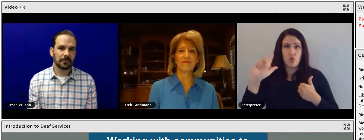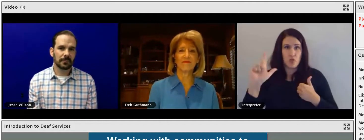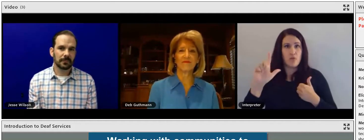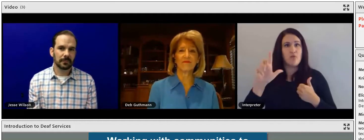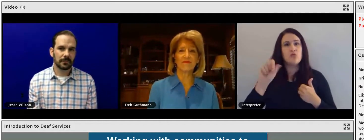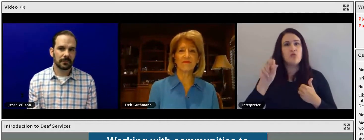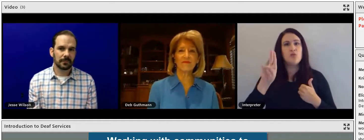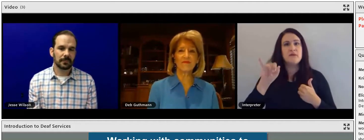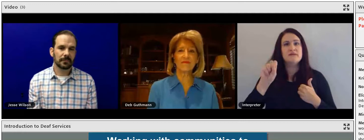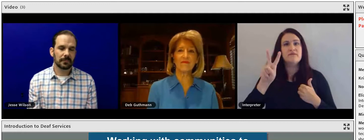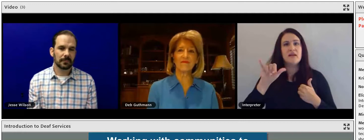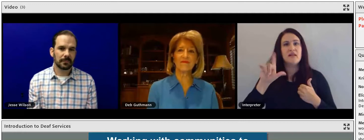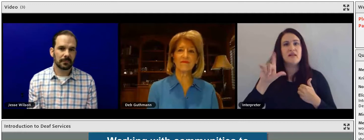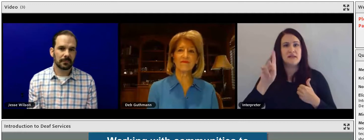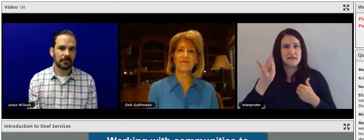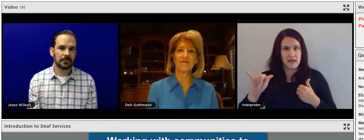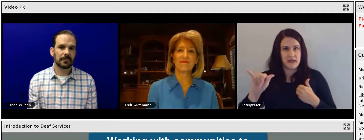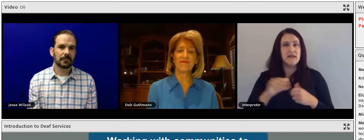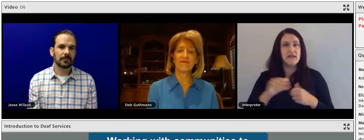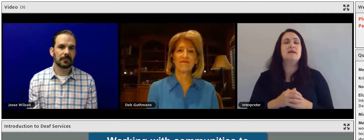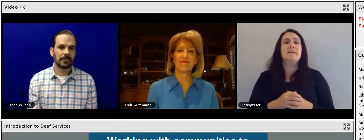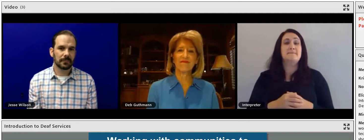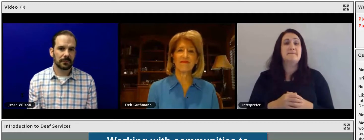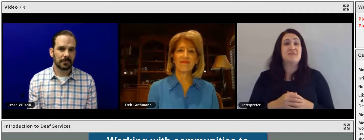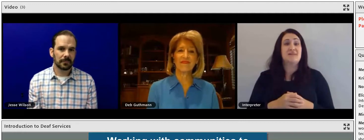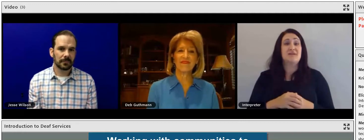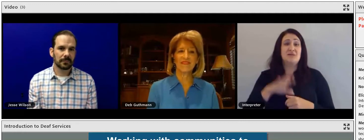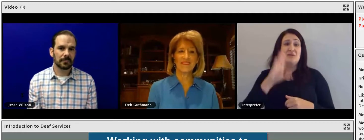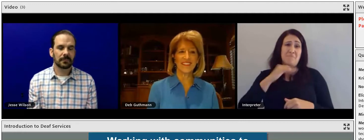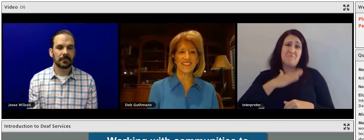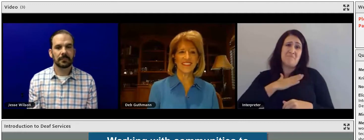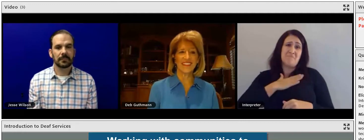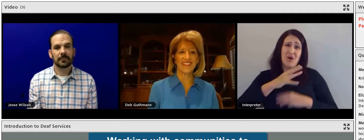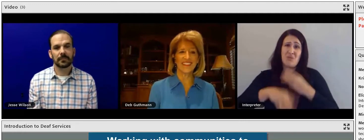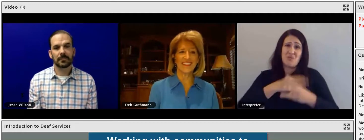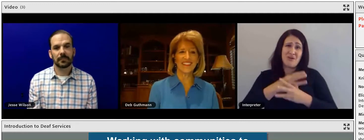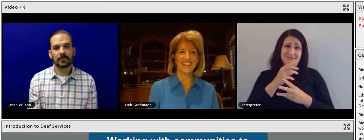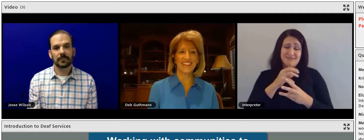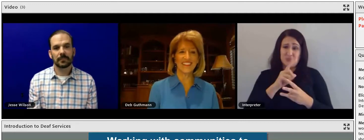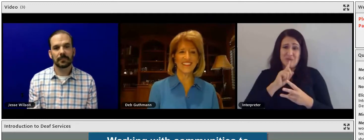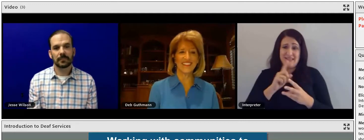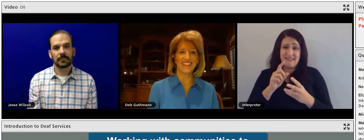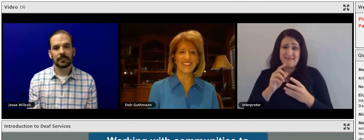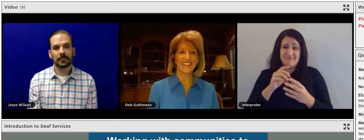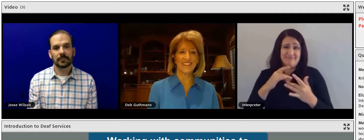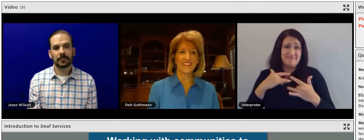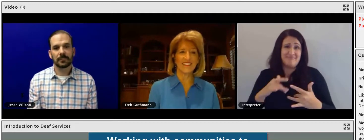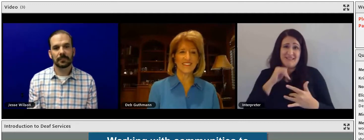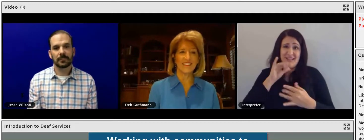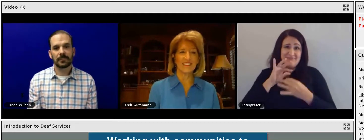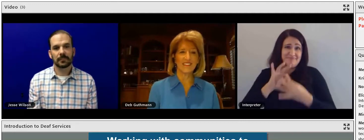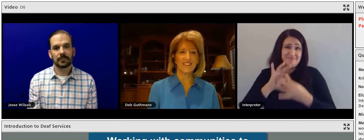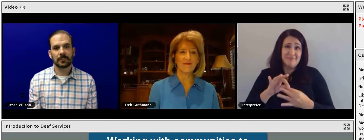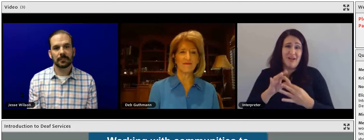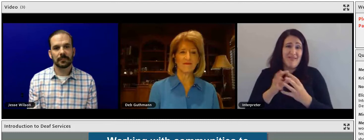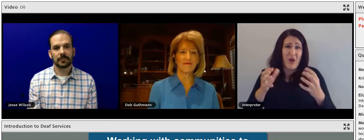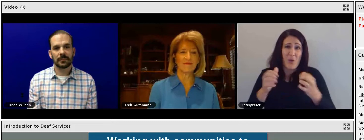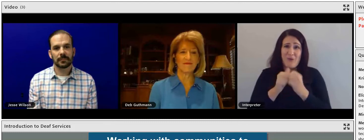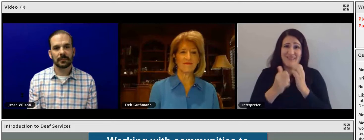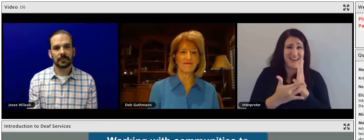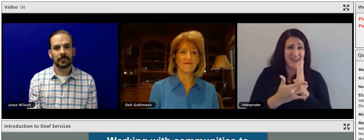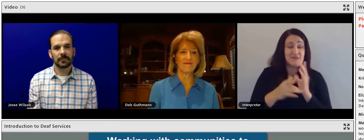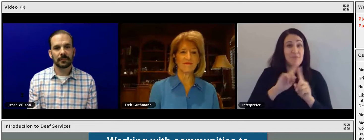And contrary to what we see on the screen, my particular role doesn't actually have a lot to do with technology, but what